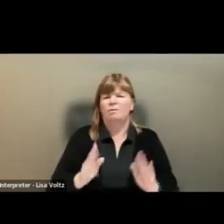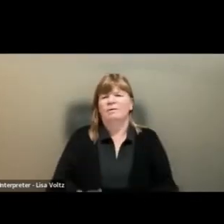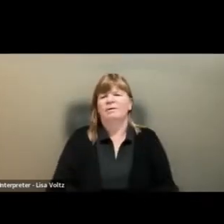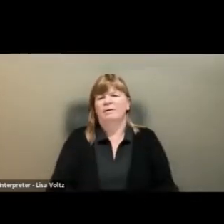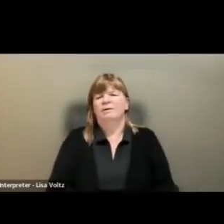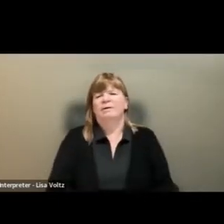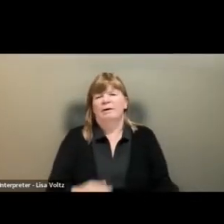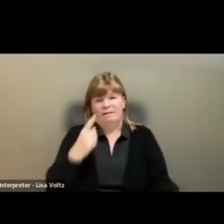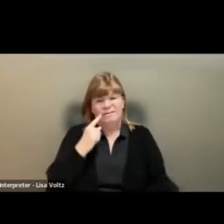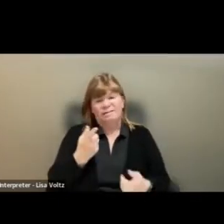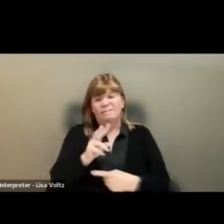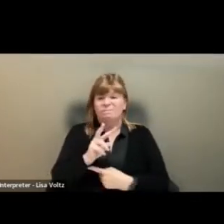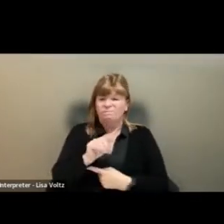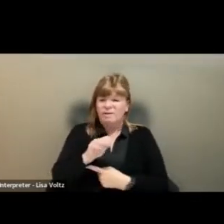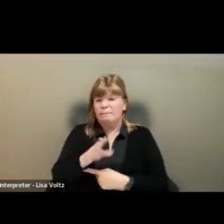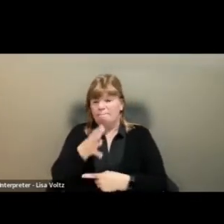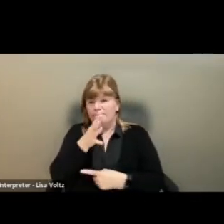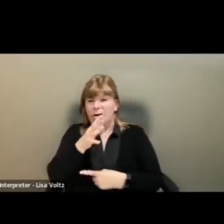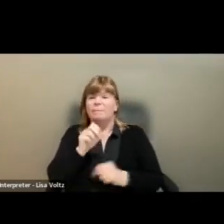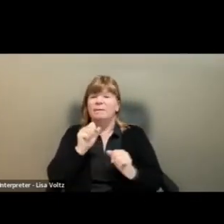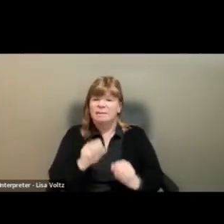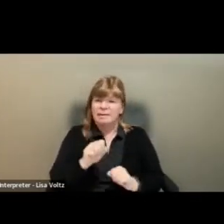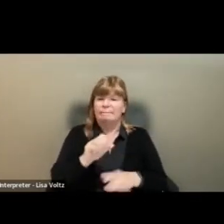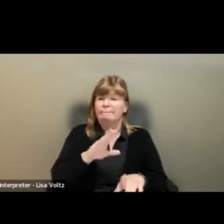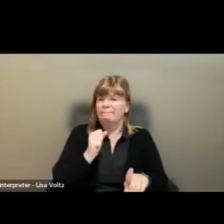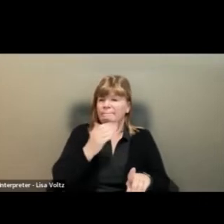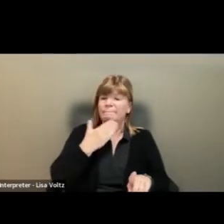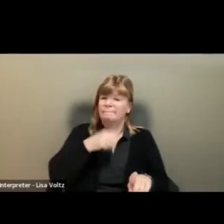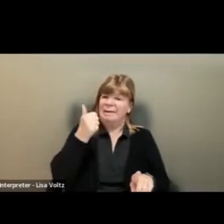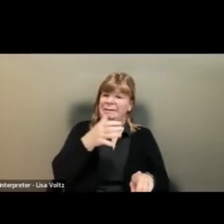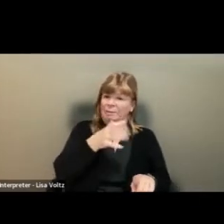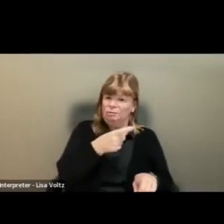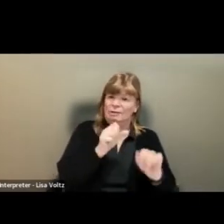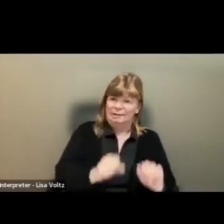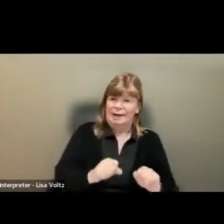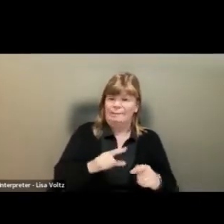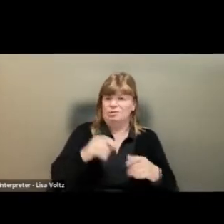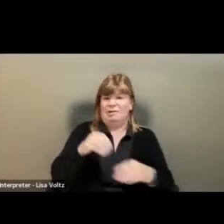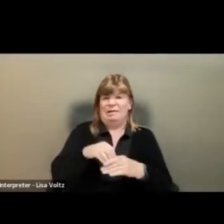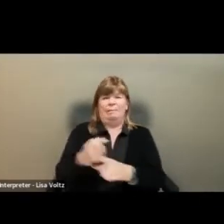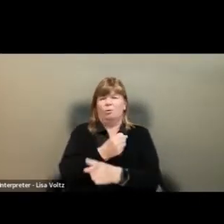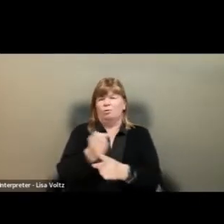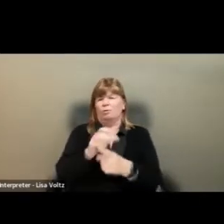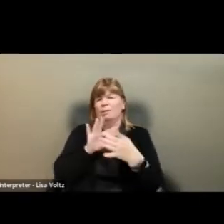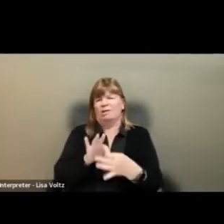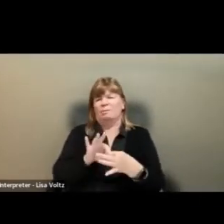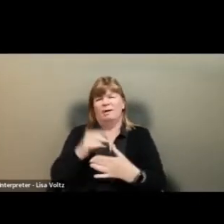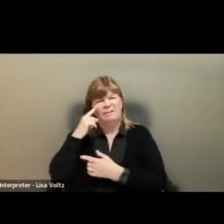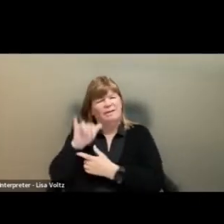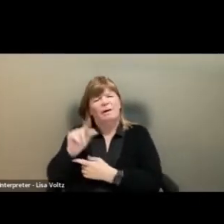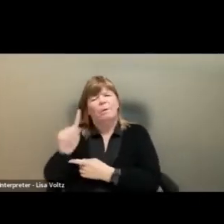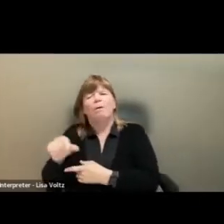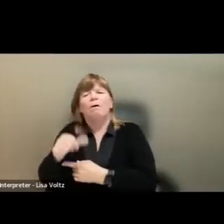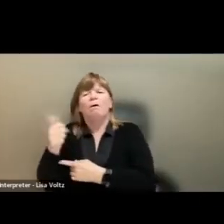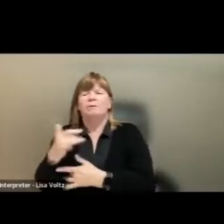best parent she can be when she's in an abusive relationship. And I think that one of the other things that always happens is really,